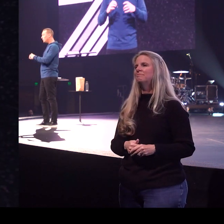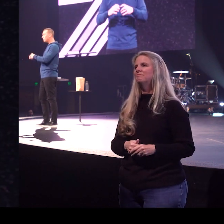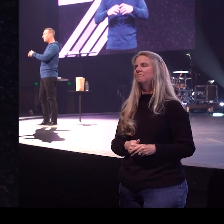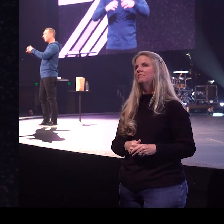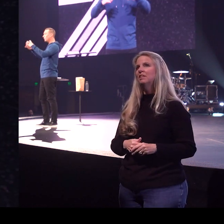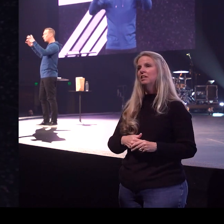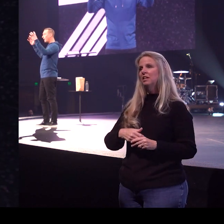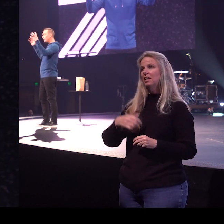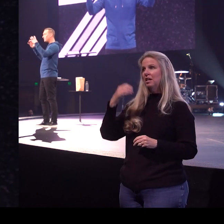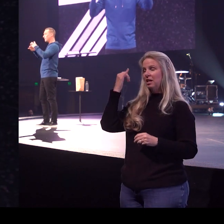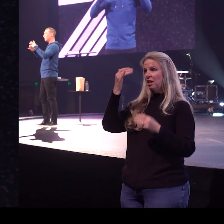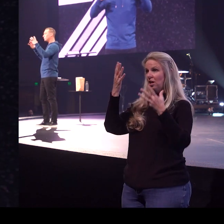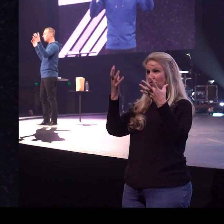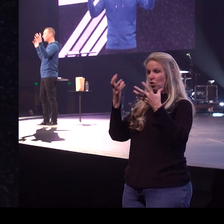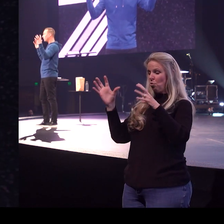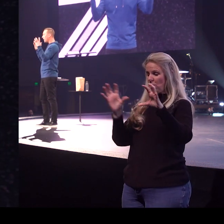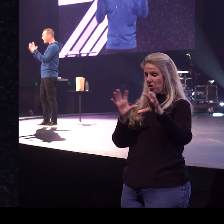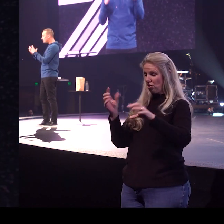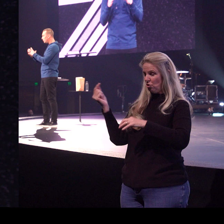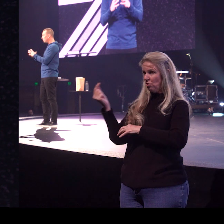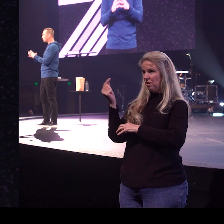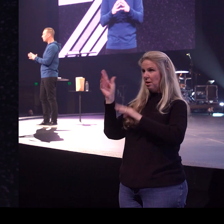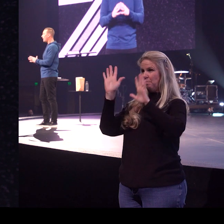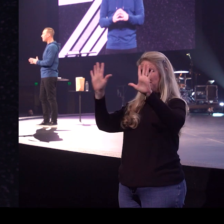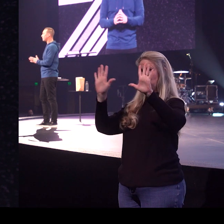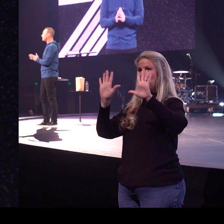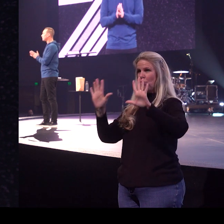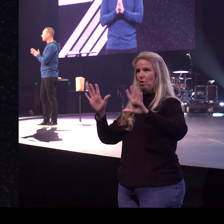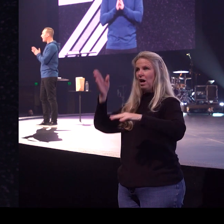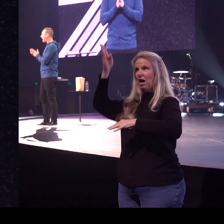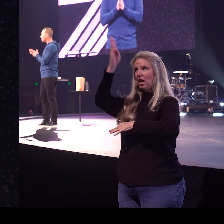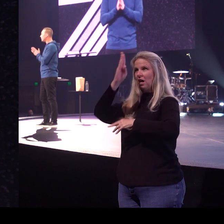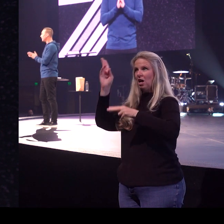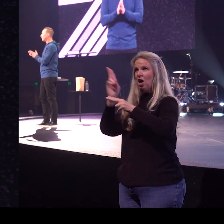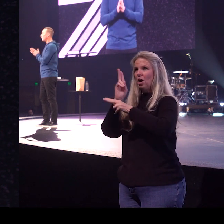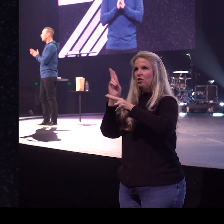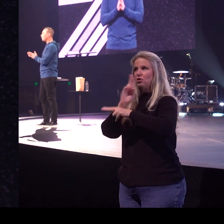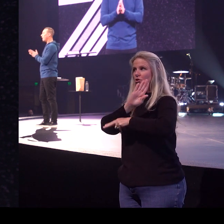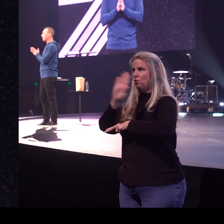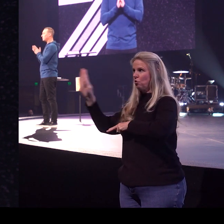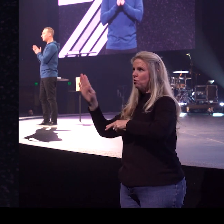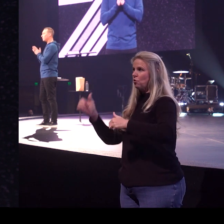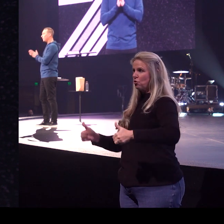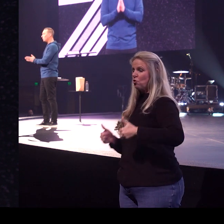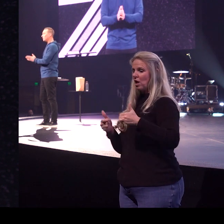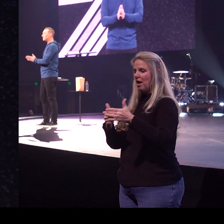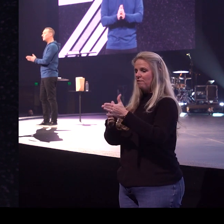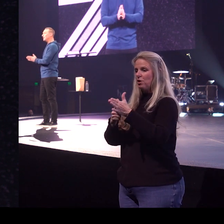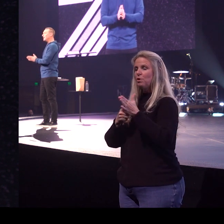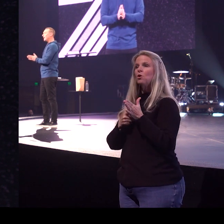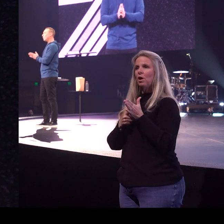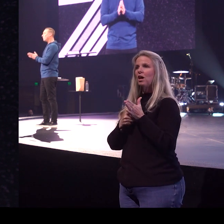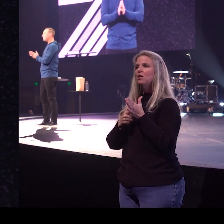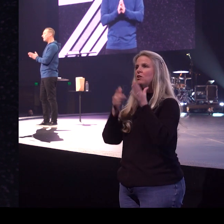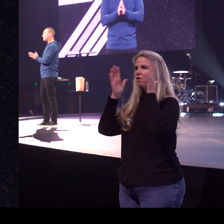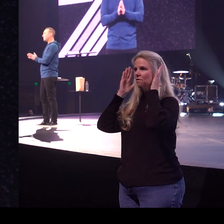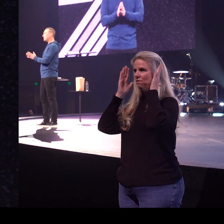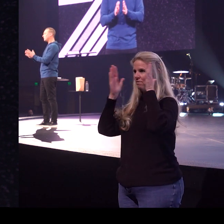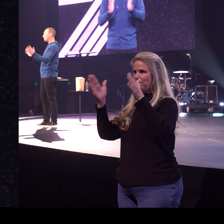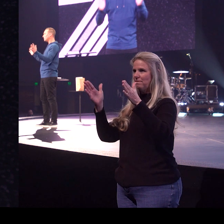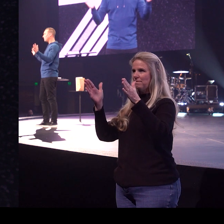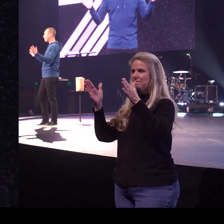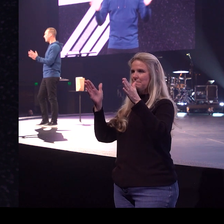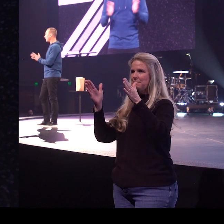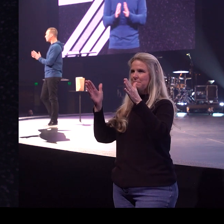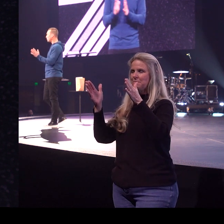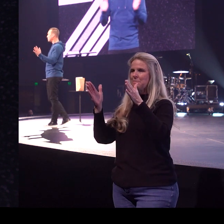If you want to do something great in this world, for God to use your life, I believe it requires focus. And one of the things I've been